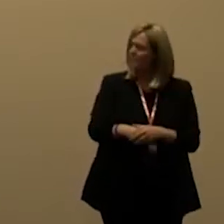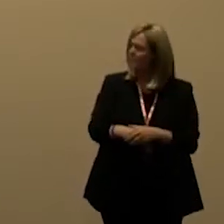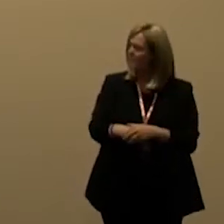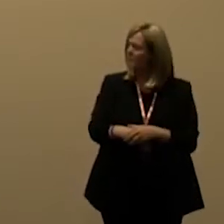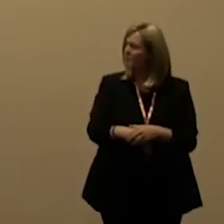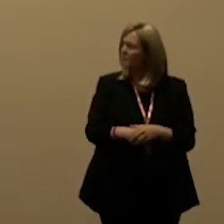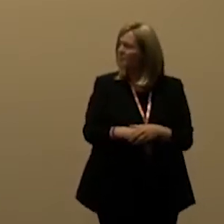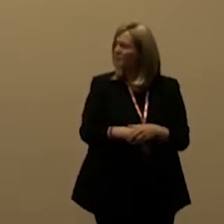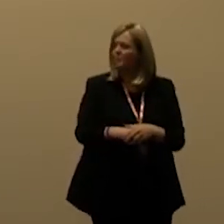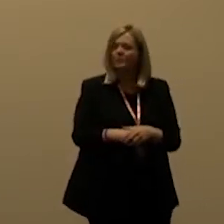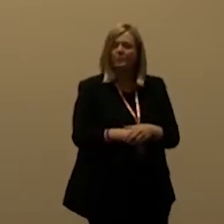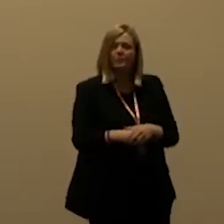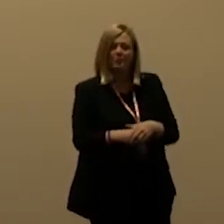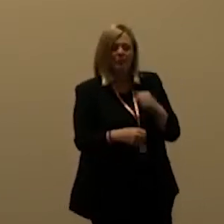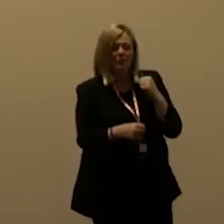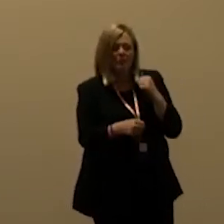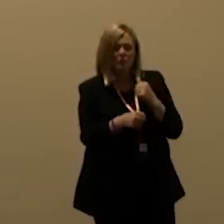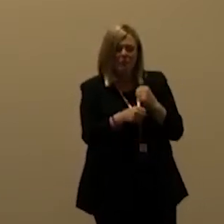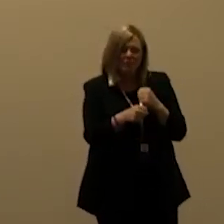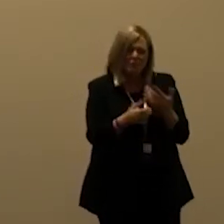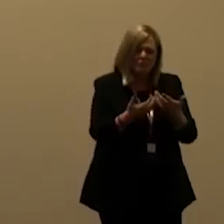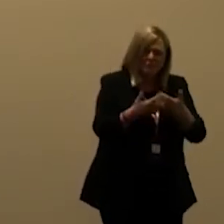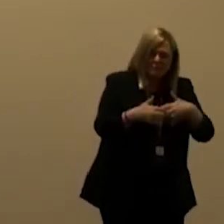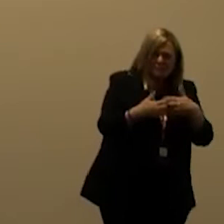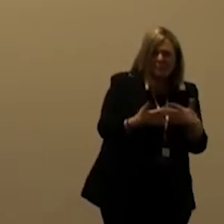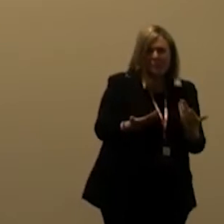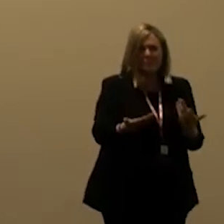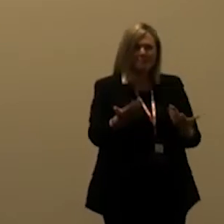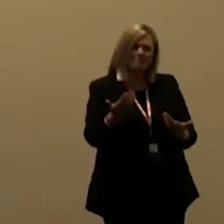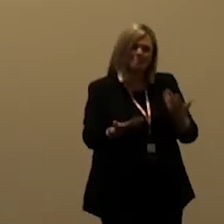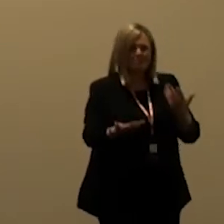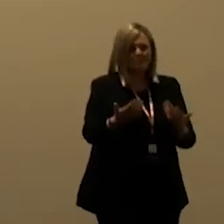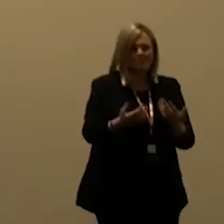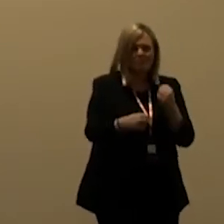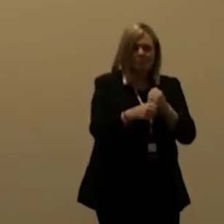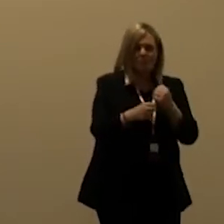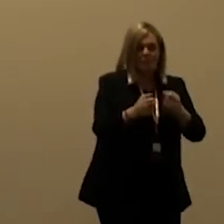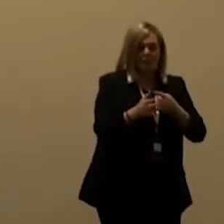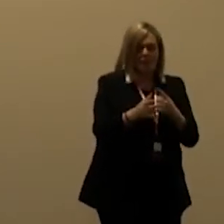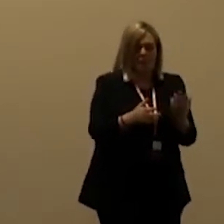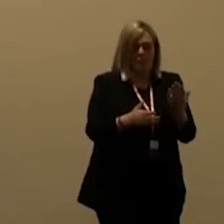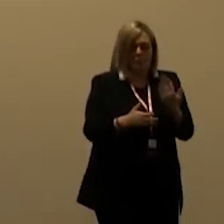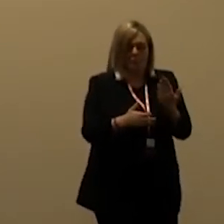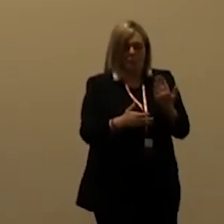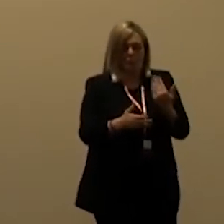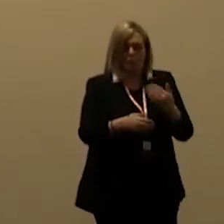think the thing around generations and technology, if you think about it, Generation Alpha coming along behind Generation